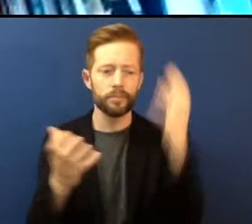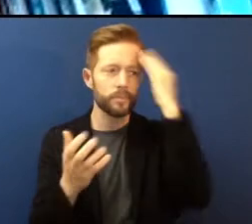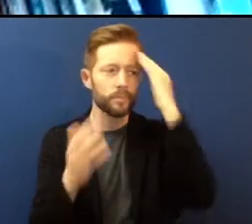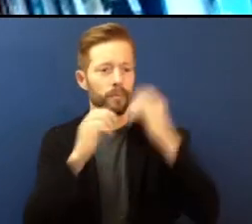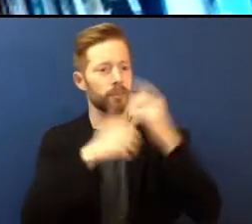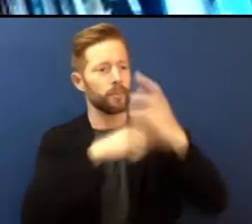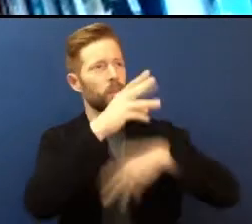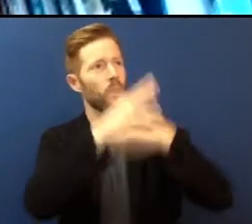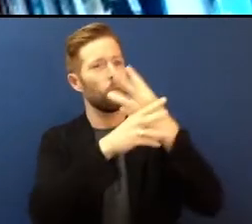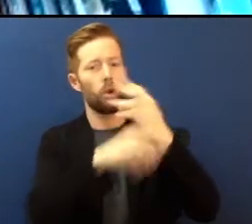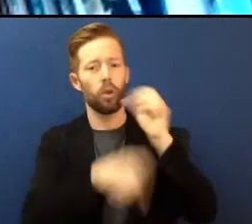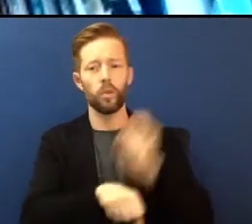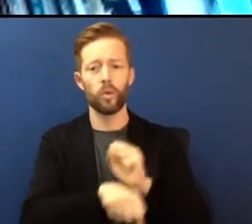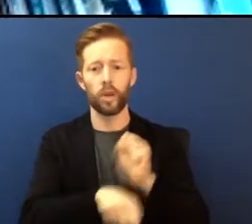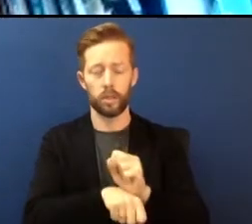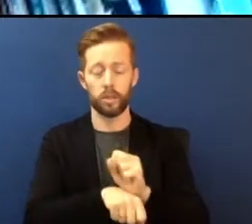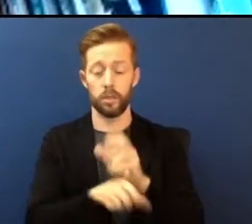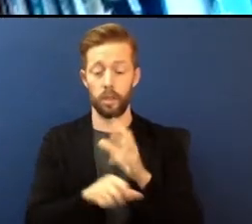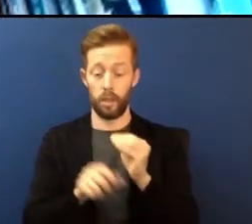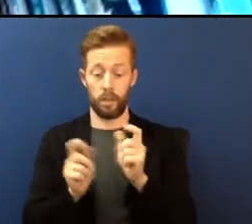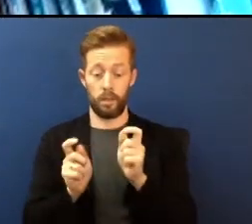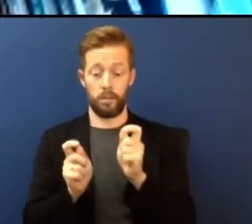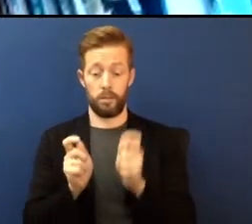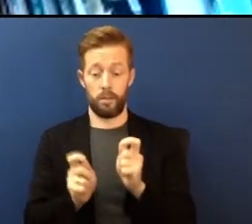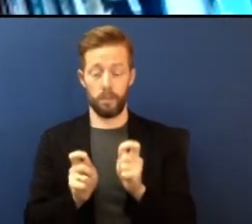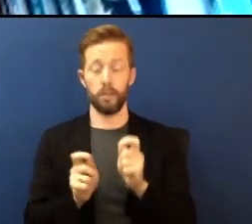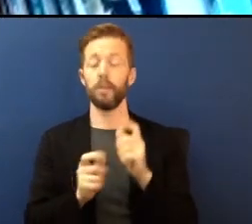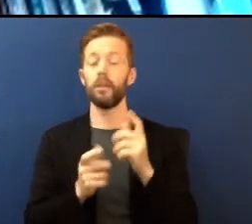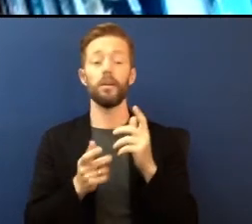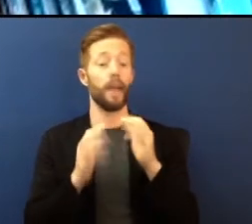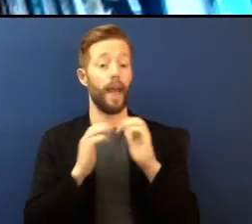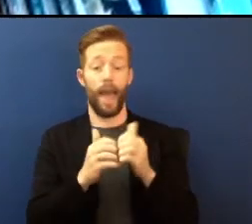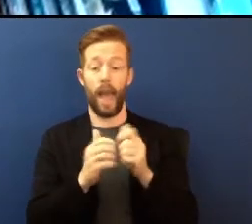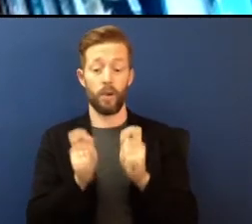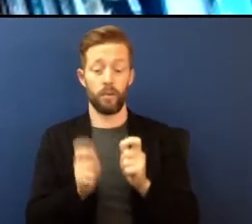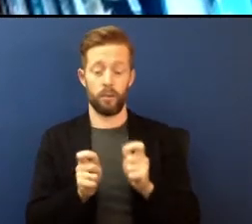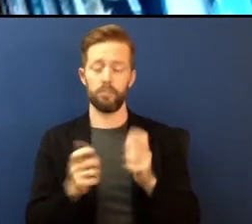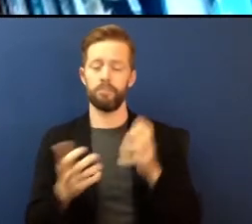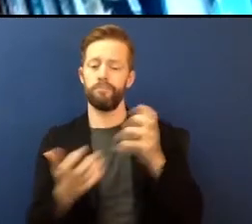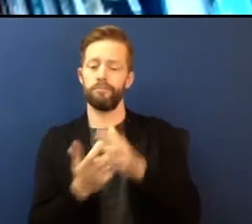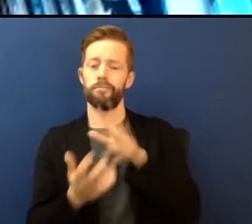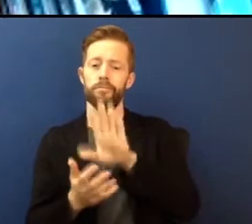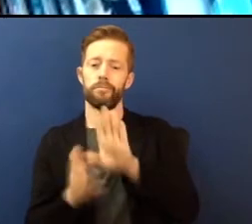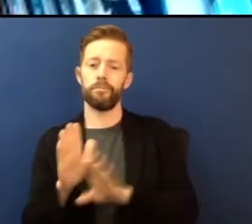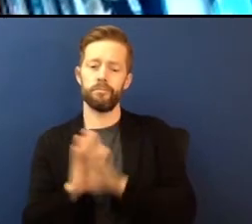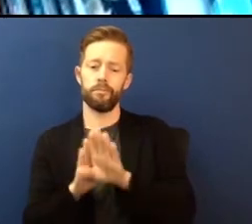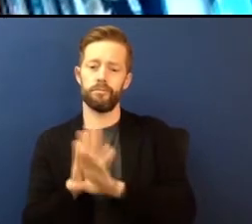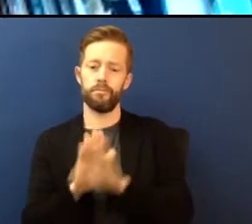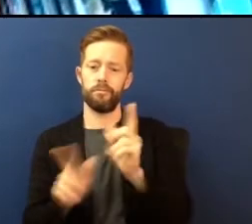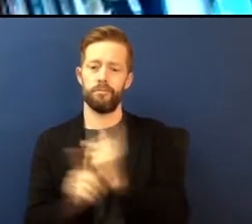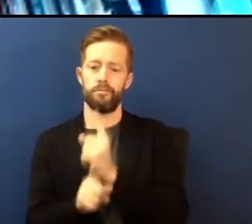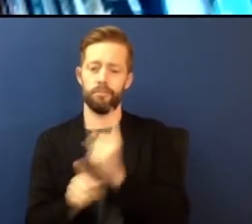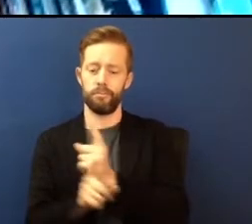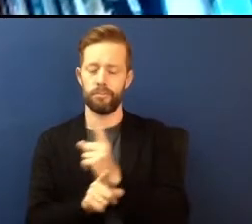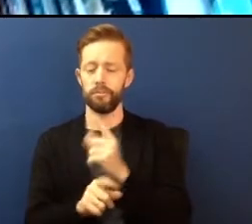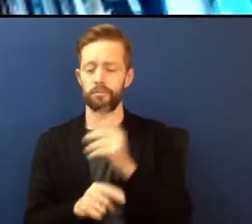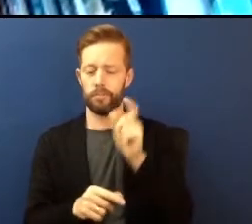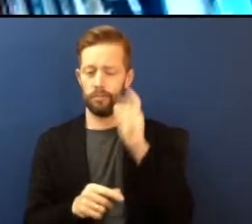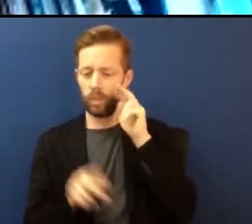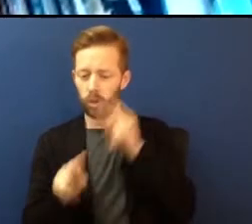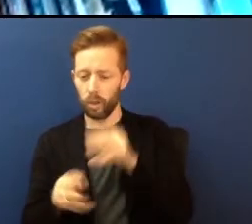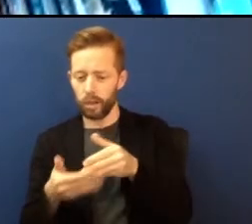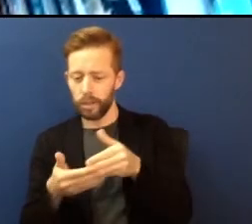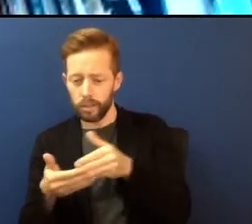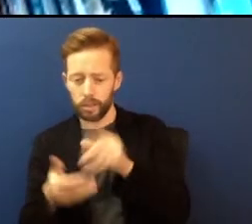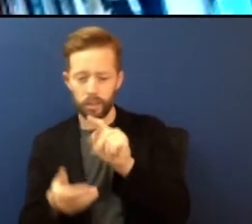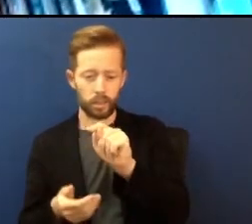the world works. And the degree to which we've modified that is just to make it more developmentally appropriate. Think about what infants are